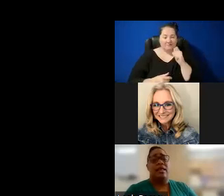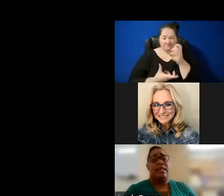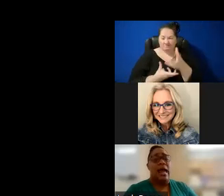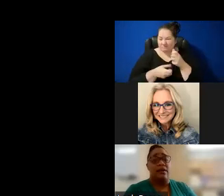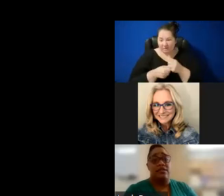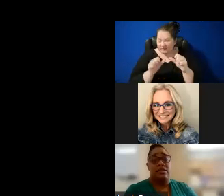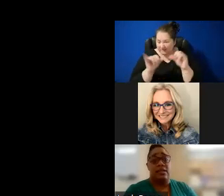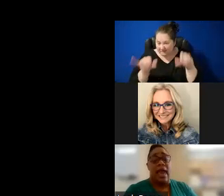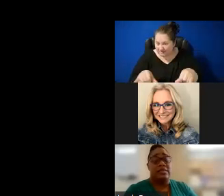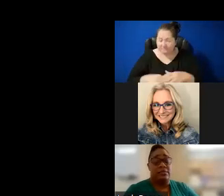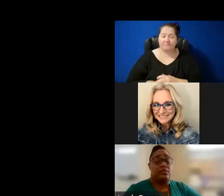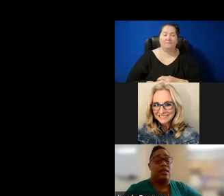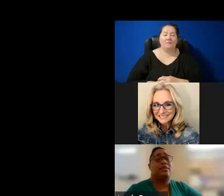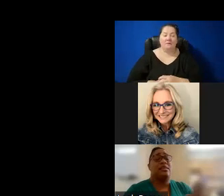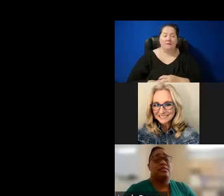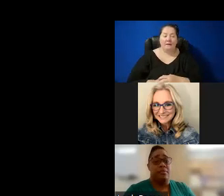have lack of